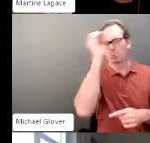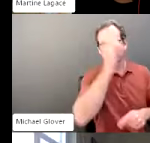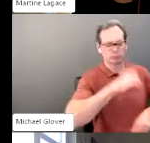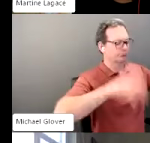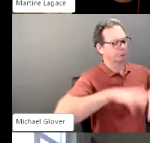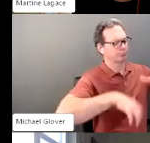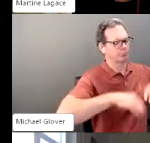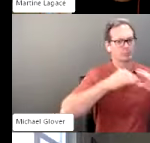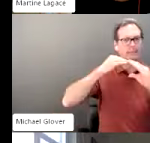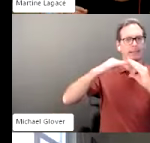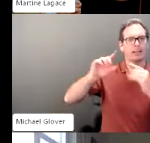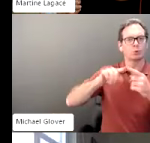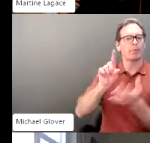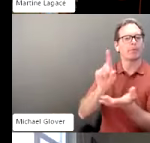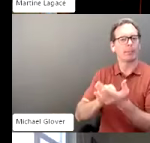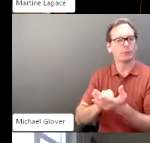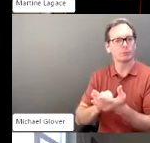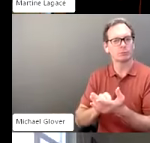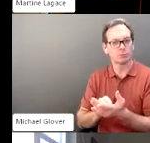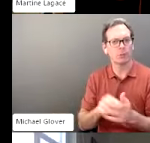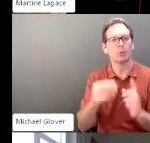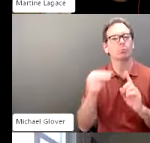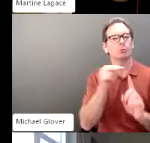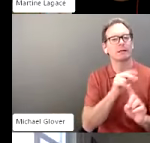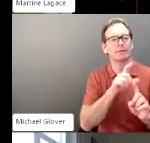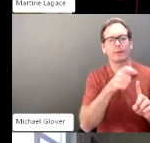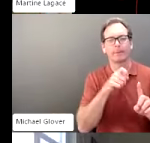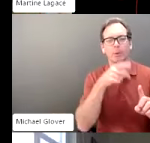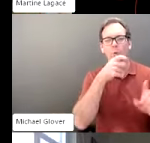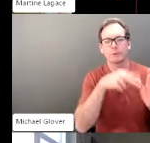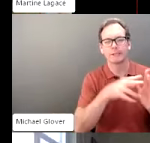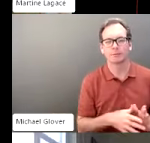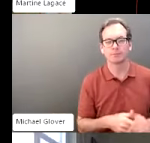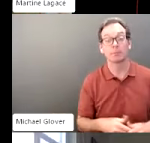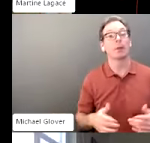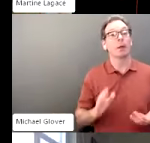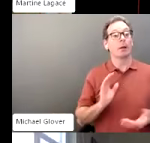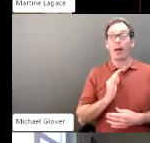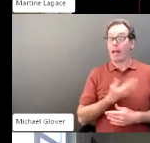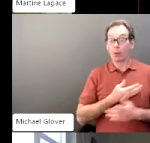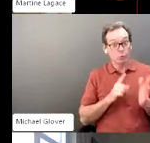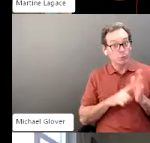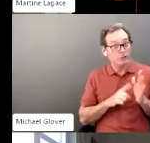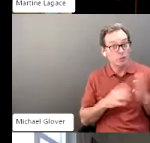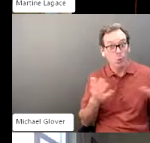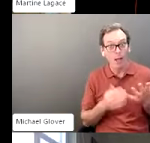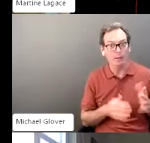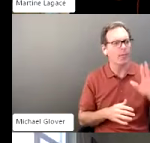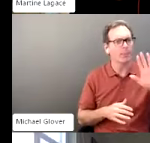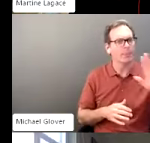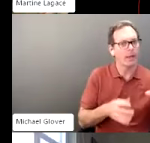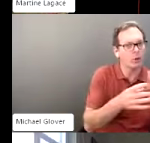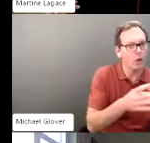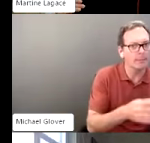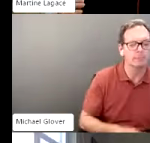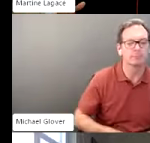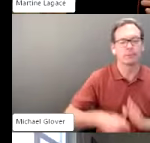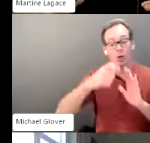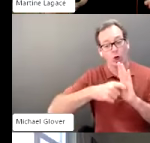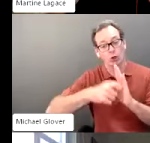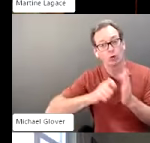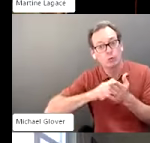of older adults. So the idea was to analyze, what were they saying? What was the framing? What was the angle? Was there